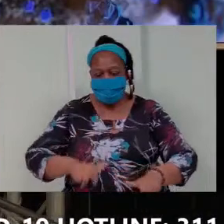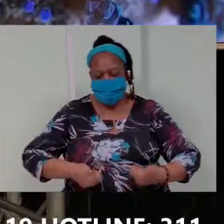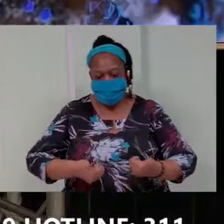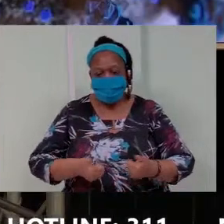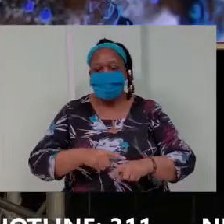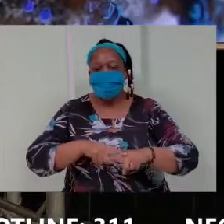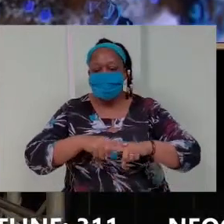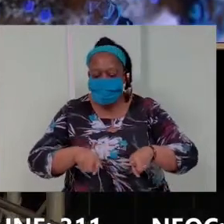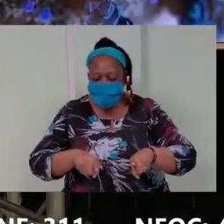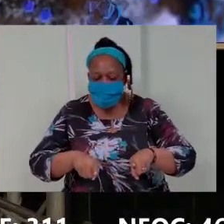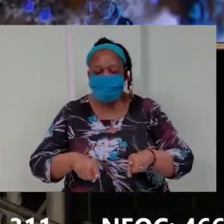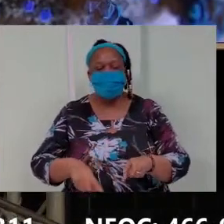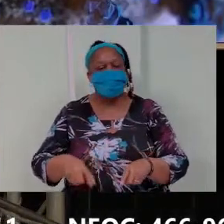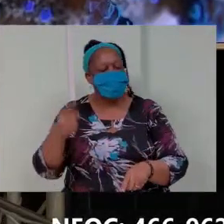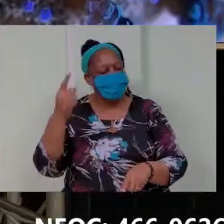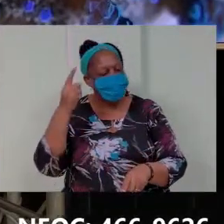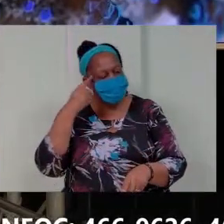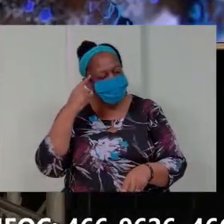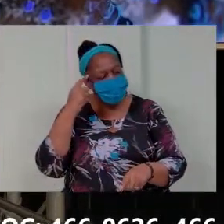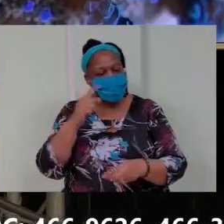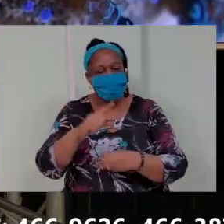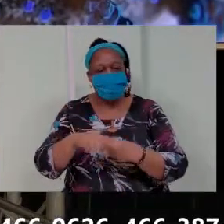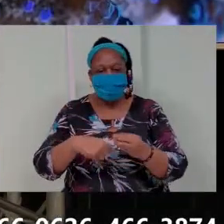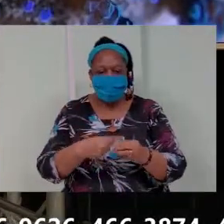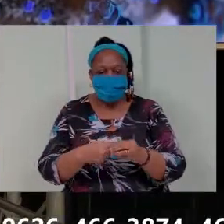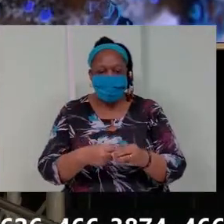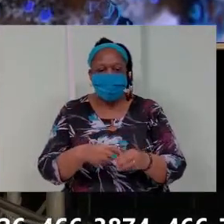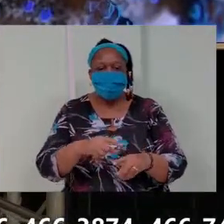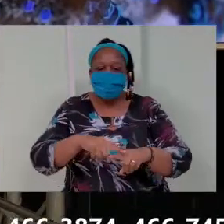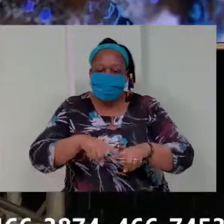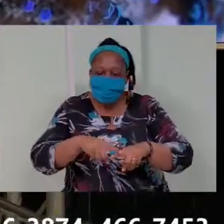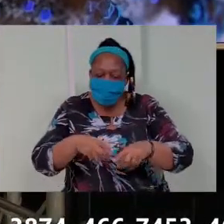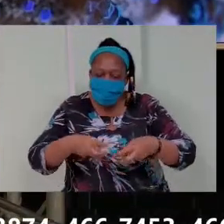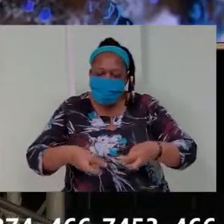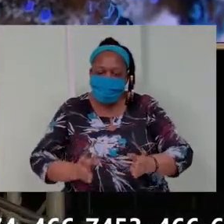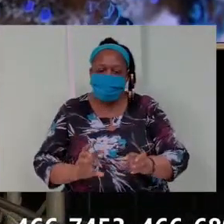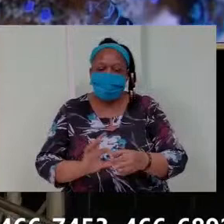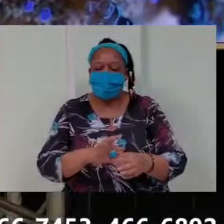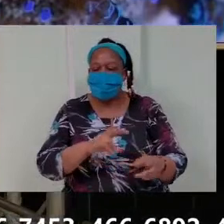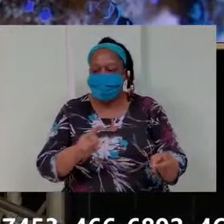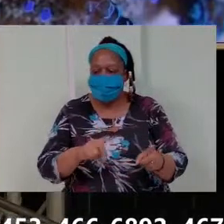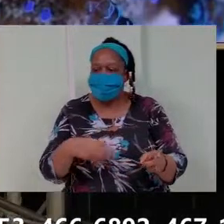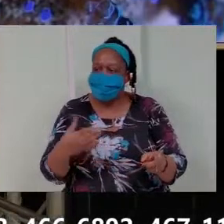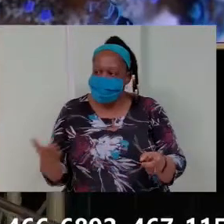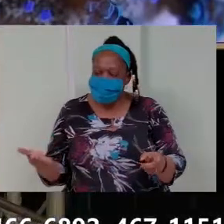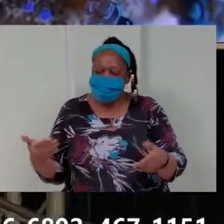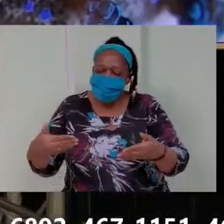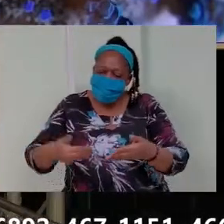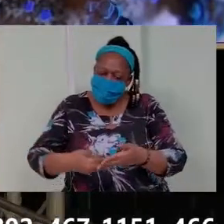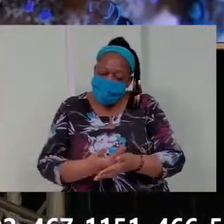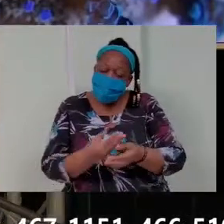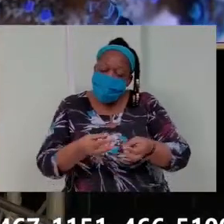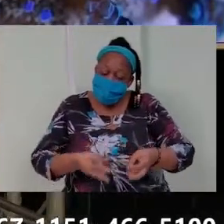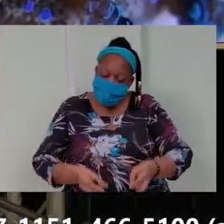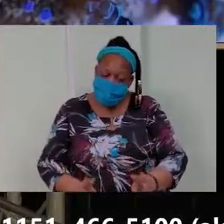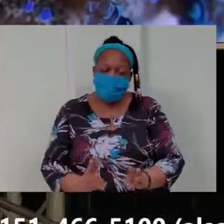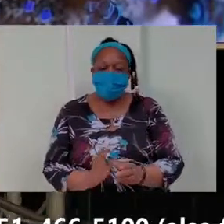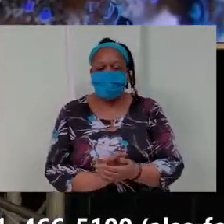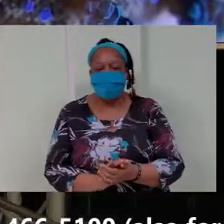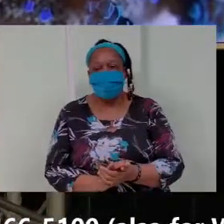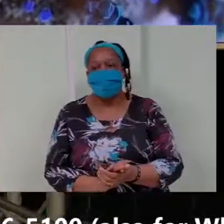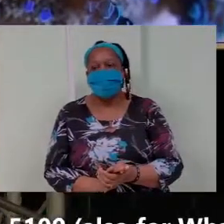a shift away from our normal way of life. A new normal, in a sense, is